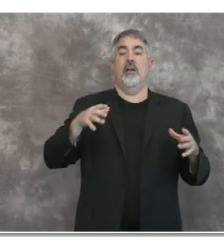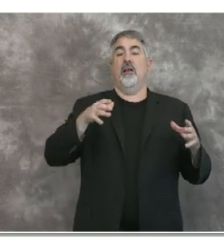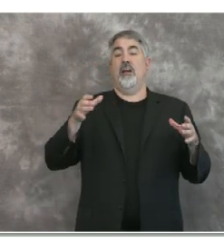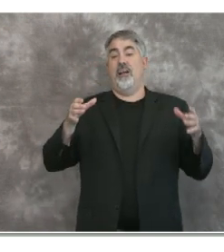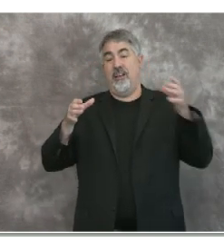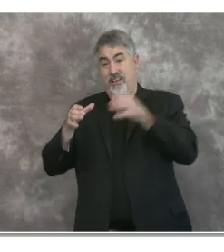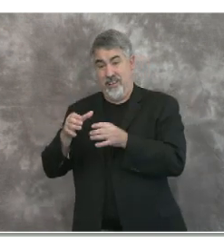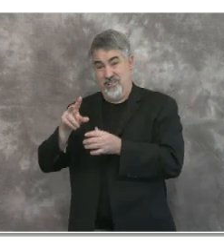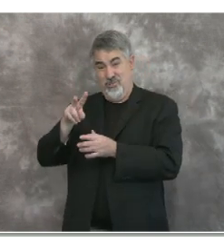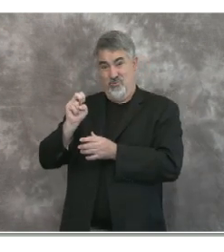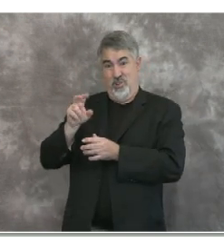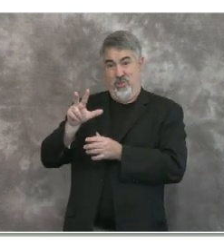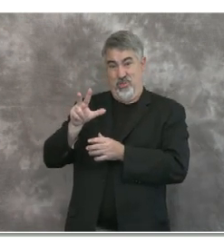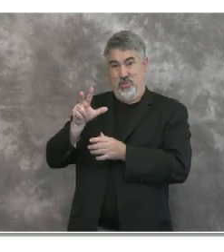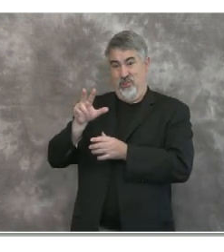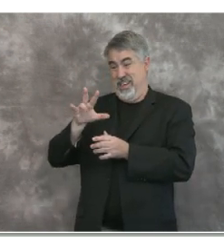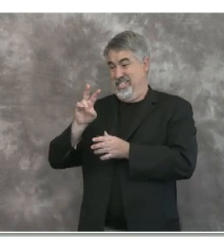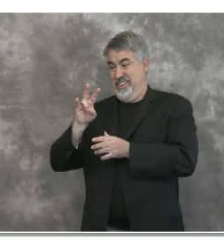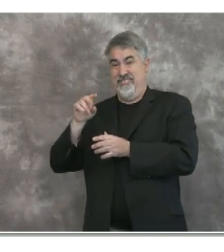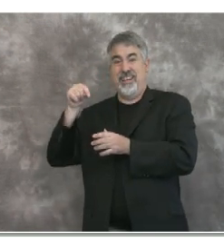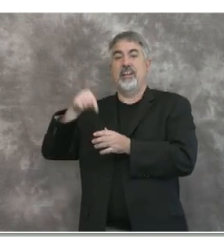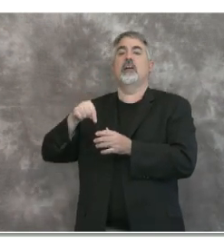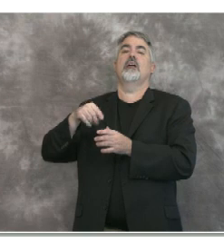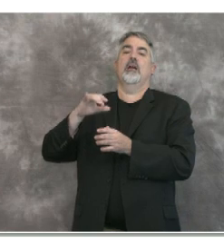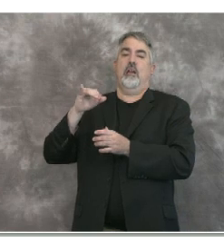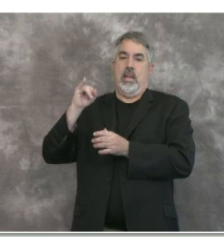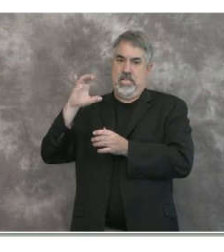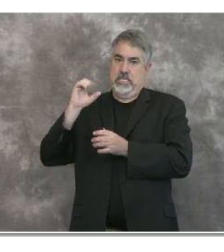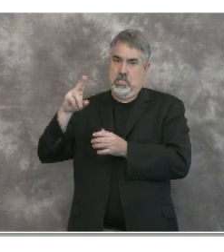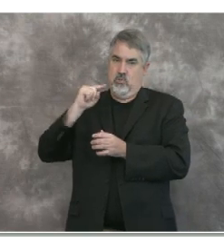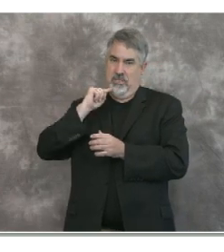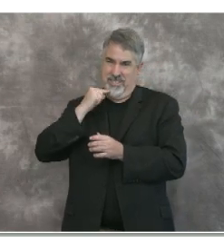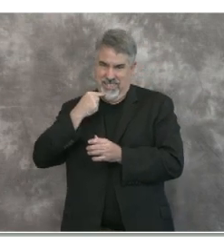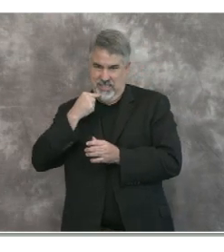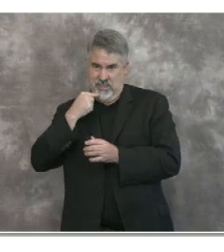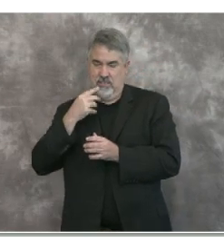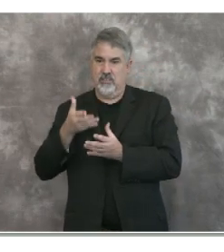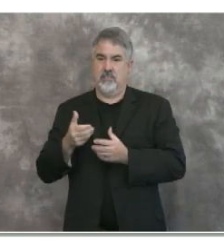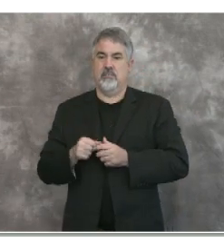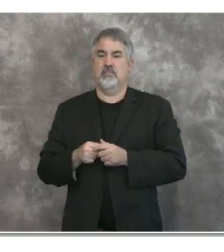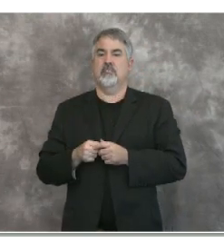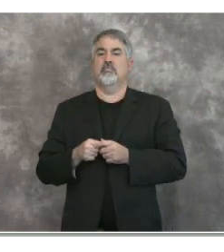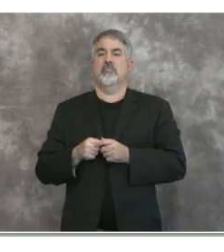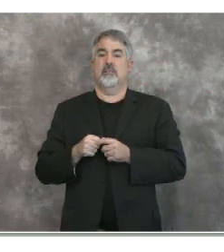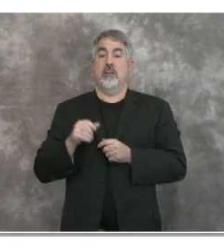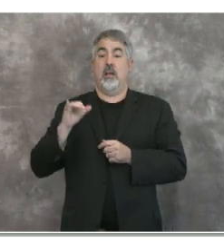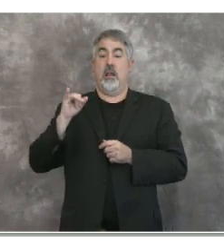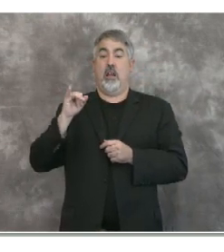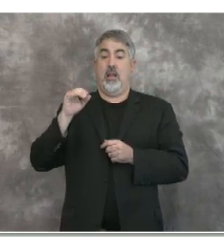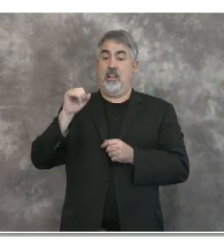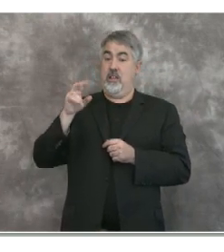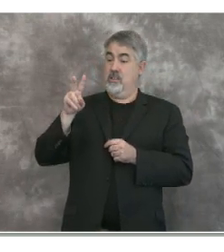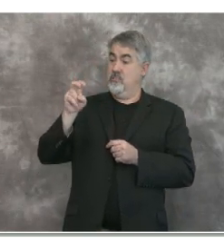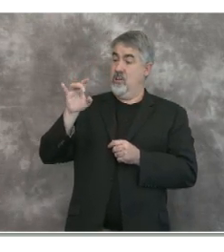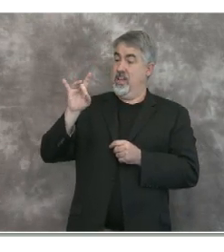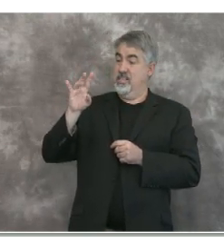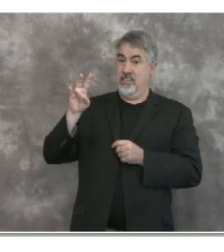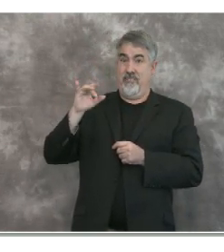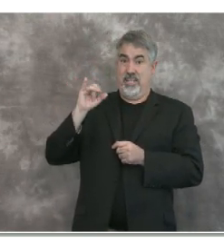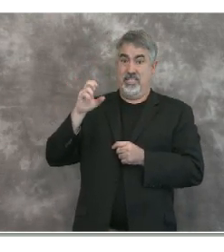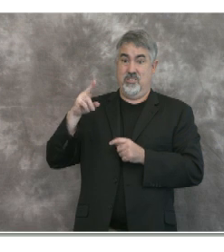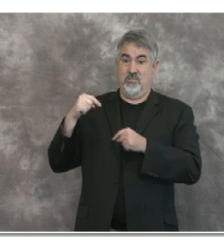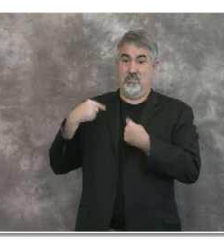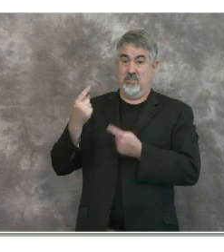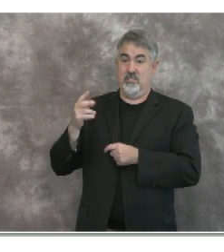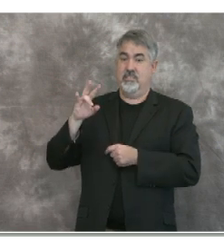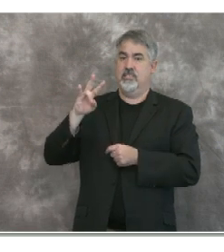287 have been admitted to the ICU. This ICU number, 287, is 7% of the total